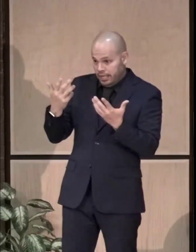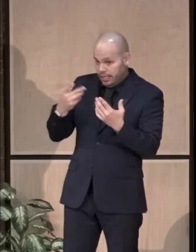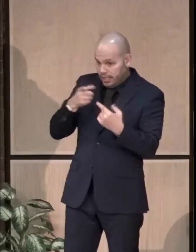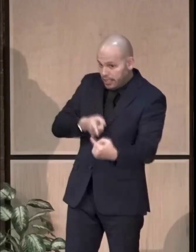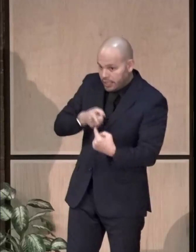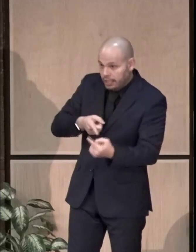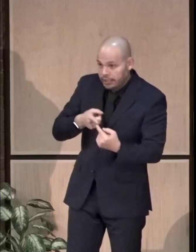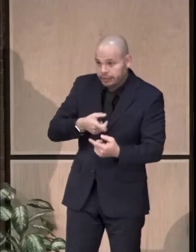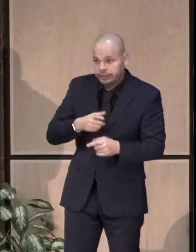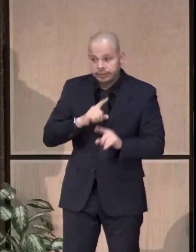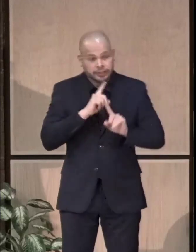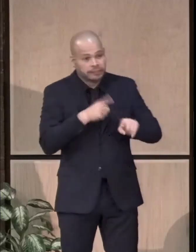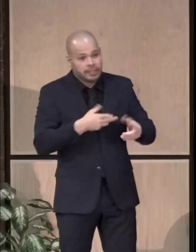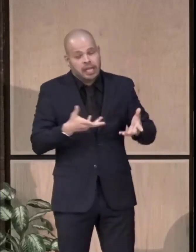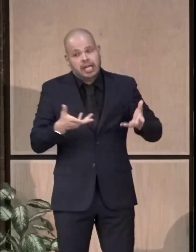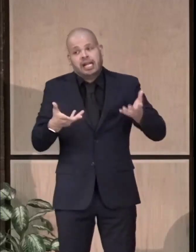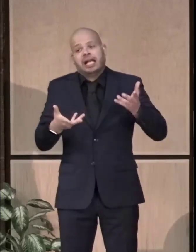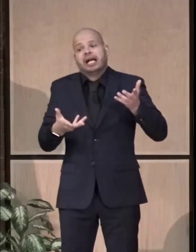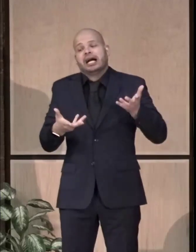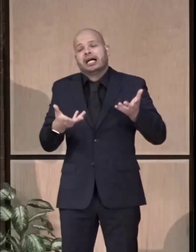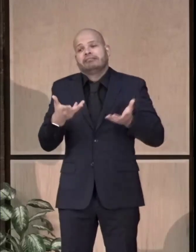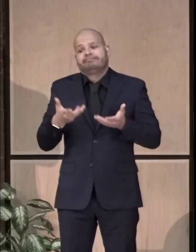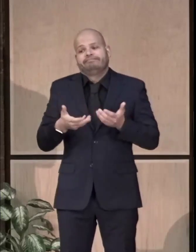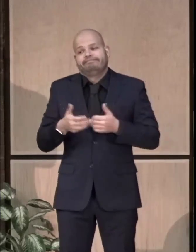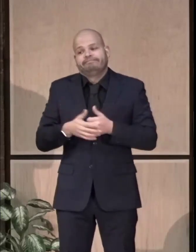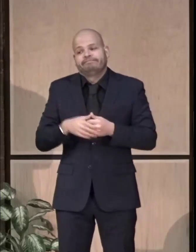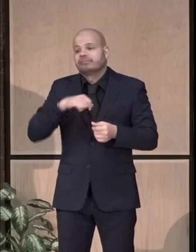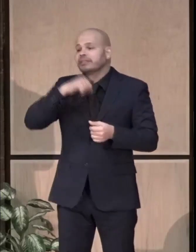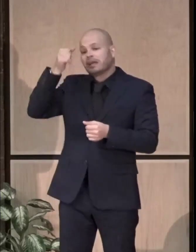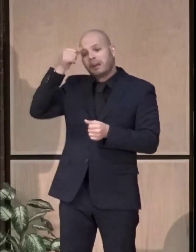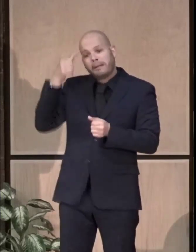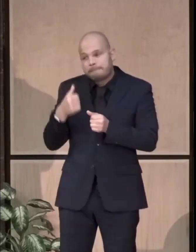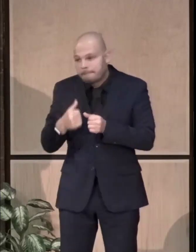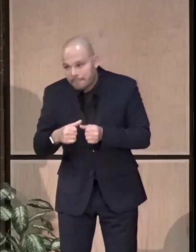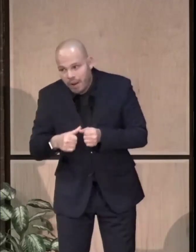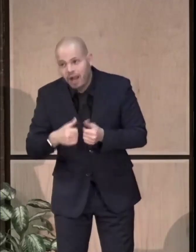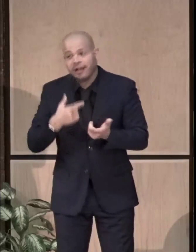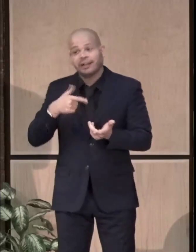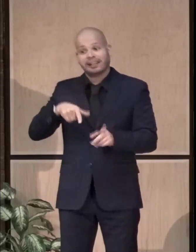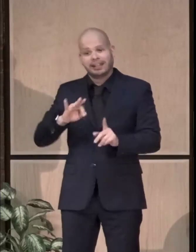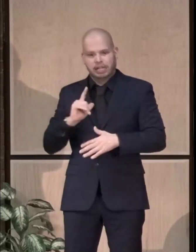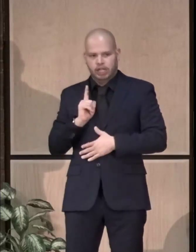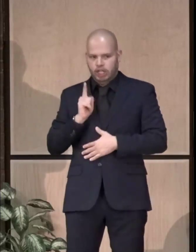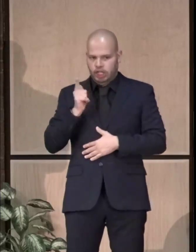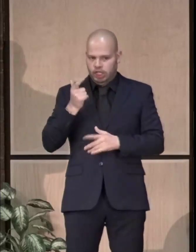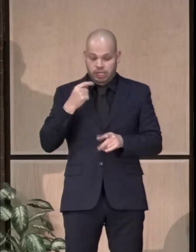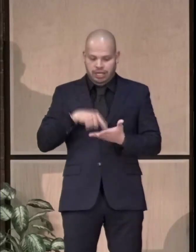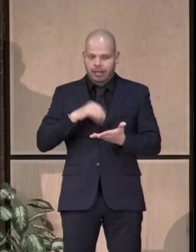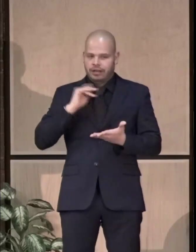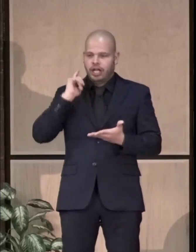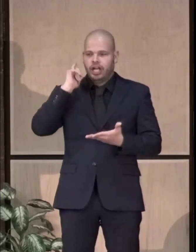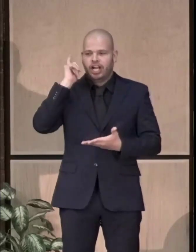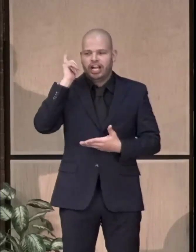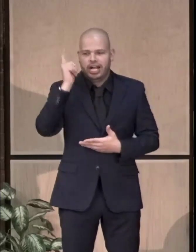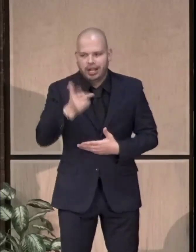I cannot recall. I didn't have access to this until later on this form, due to my computer system